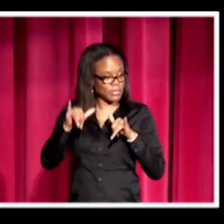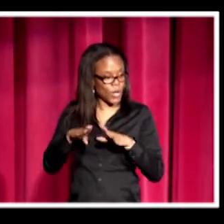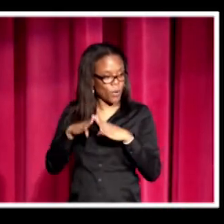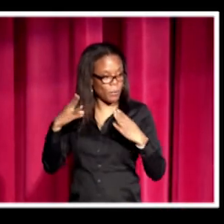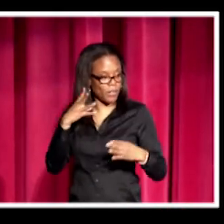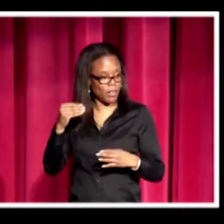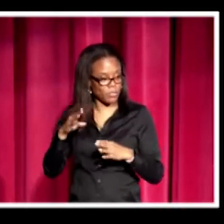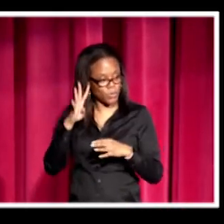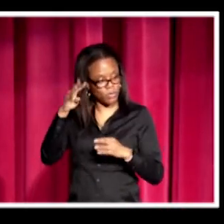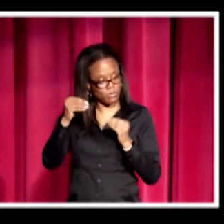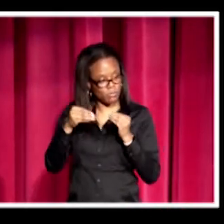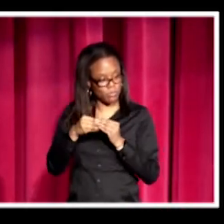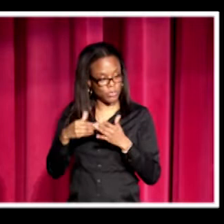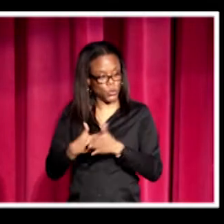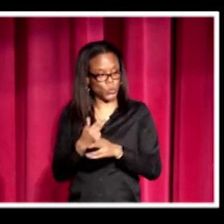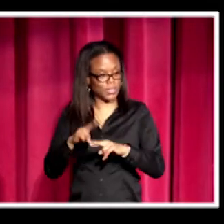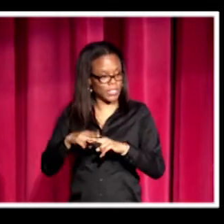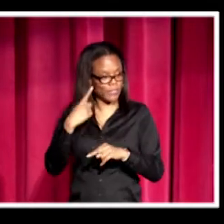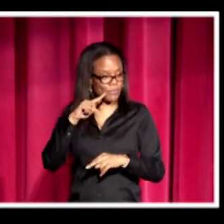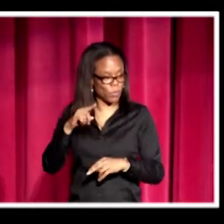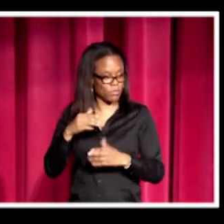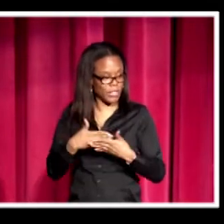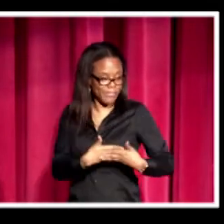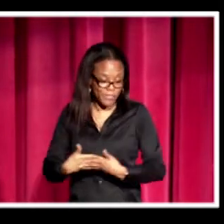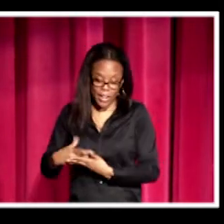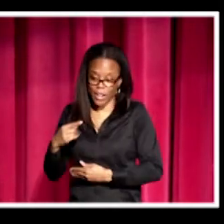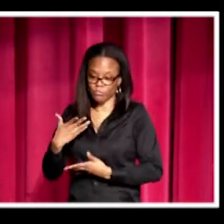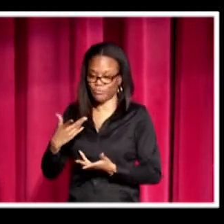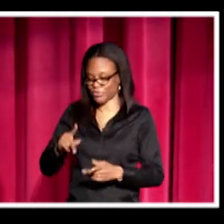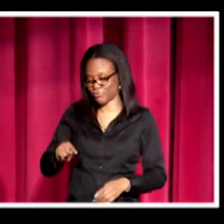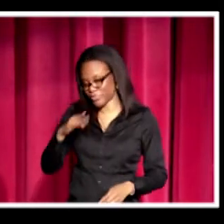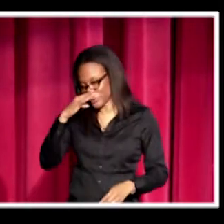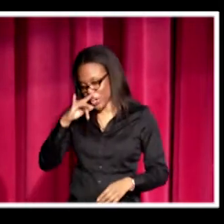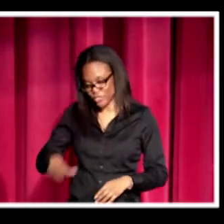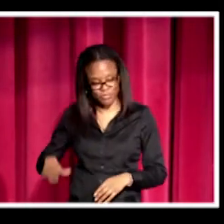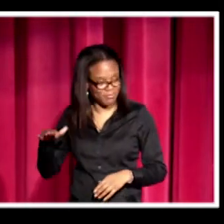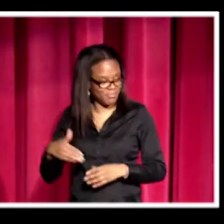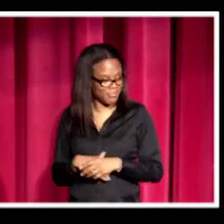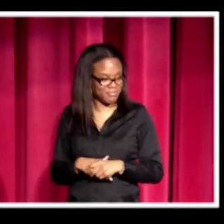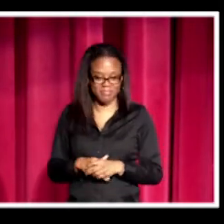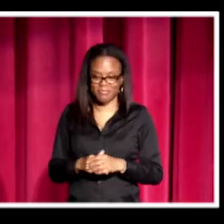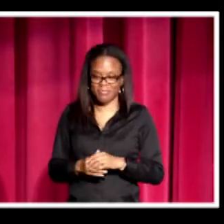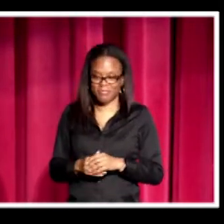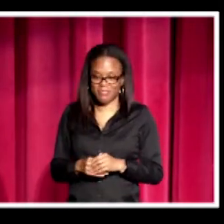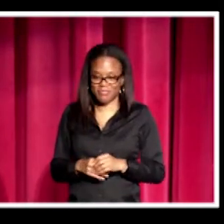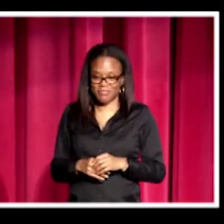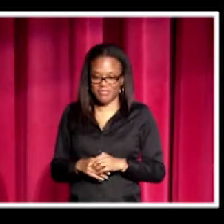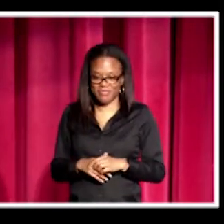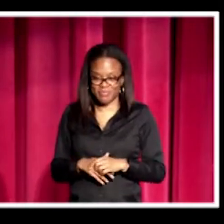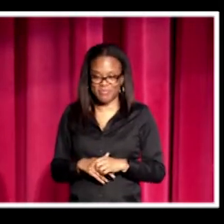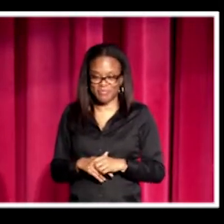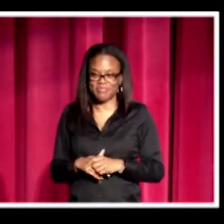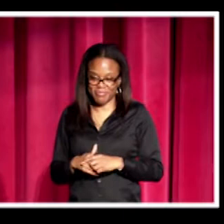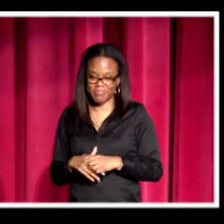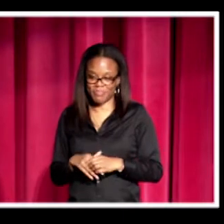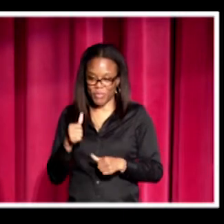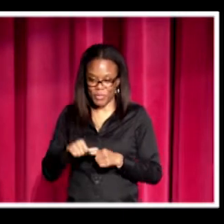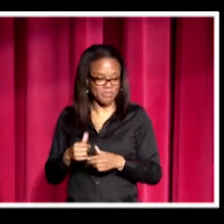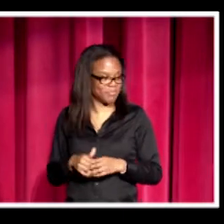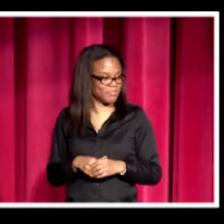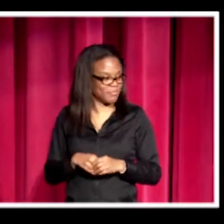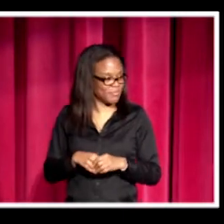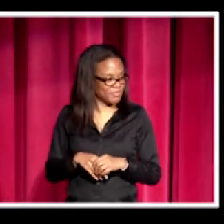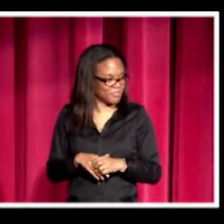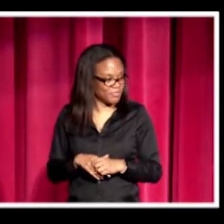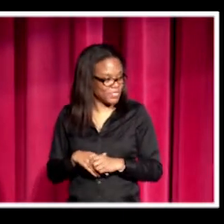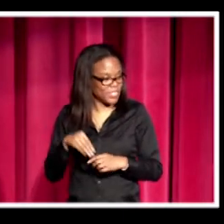create new seats for infants and toddlers. Remember, Cooper. We also know that childcare is expensive. So